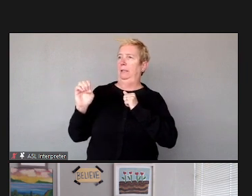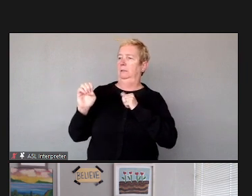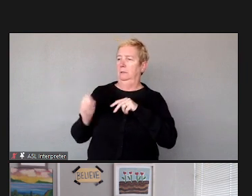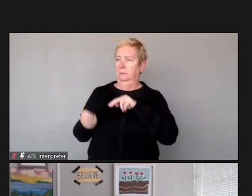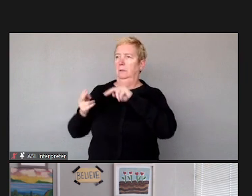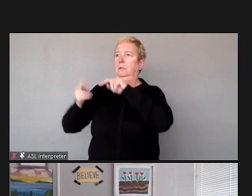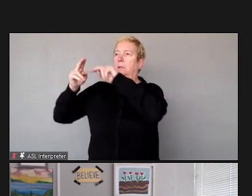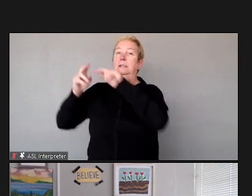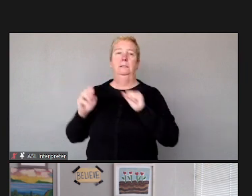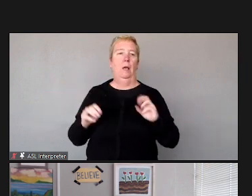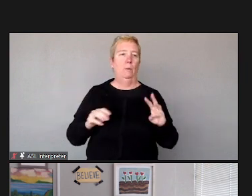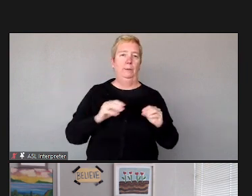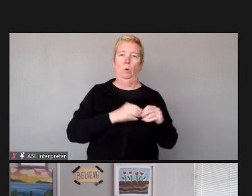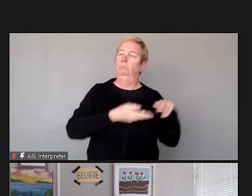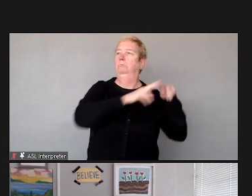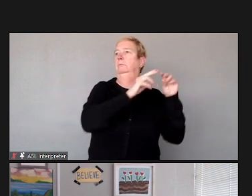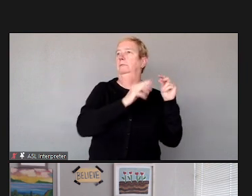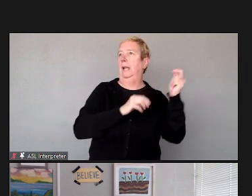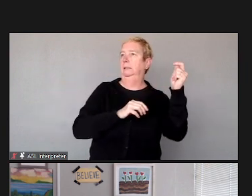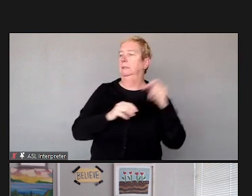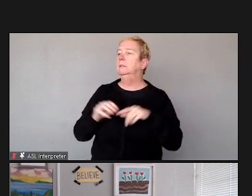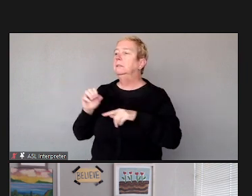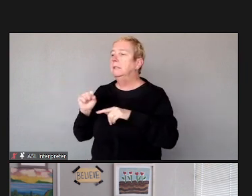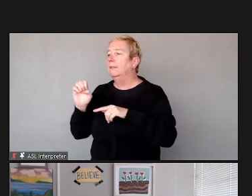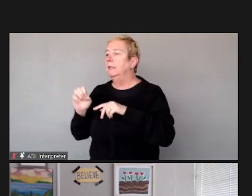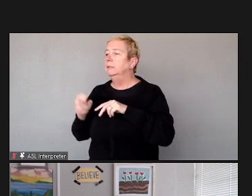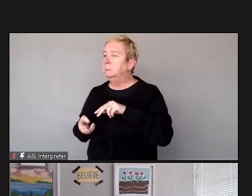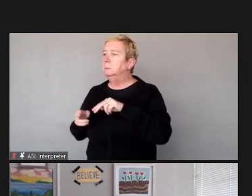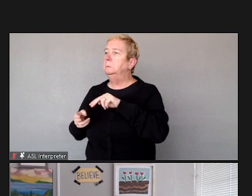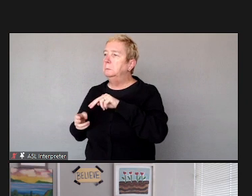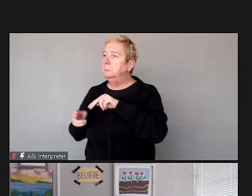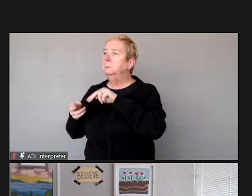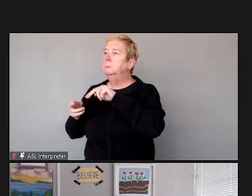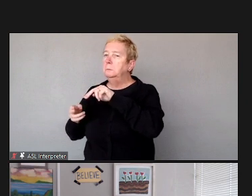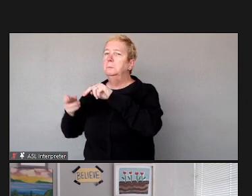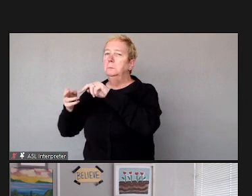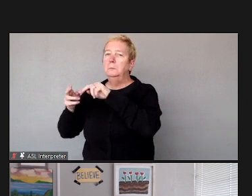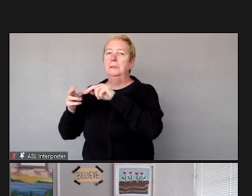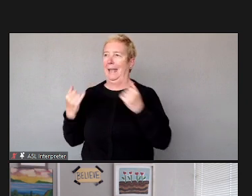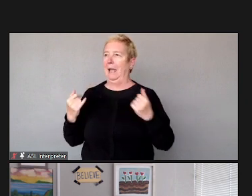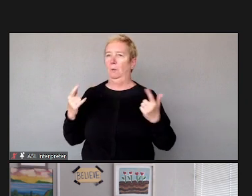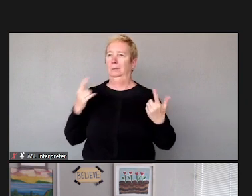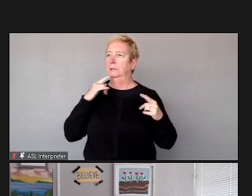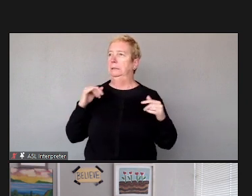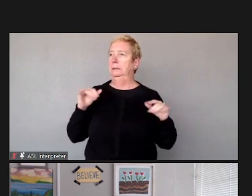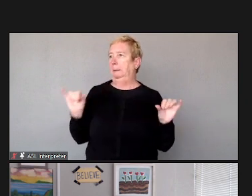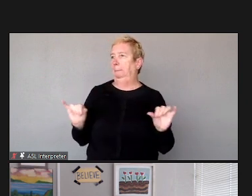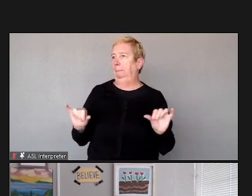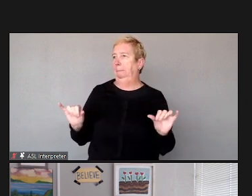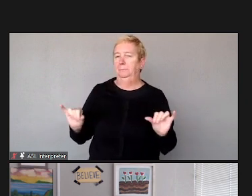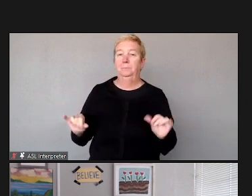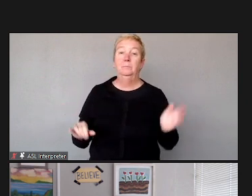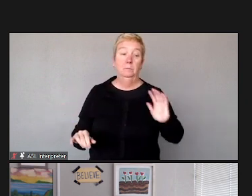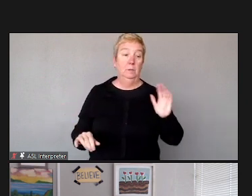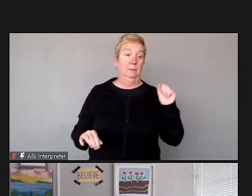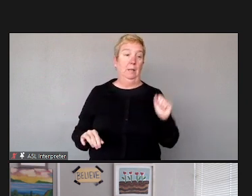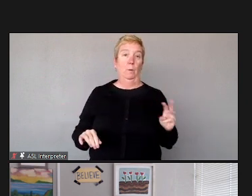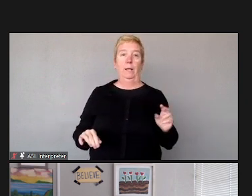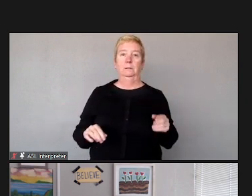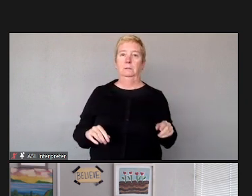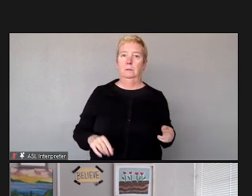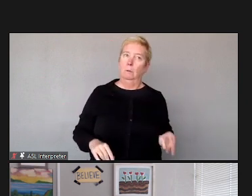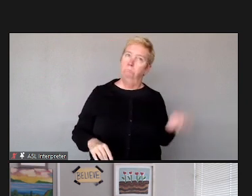compared to the Southwest, for example. You can see how it goes right up right at this point in time, whereas the Southeast, there was kind of a delay